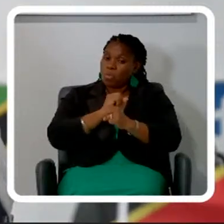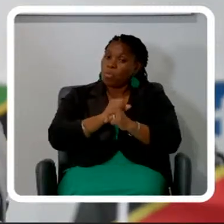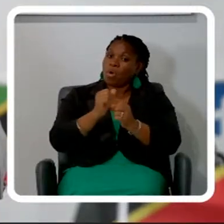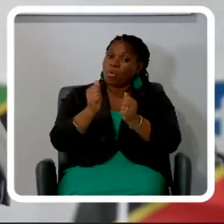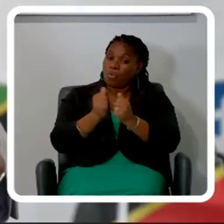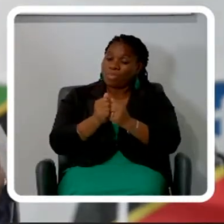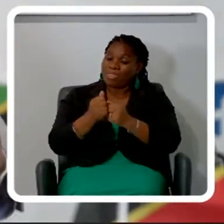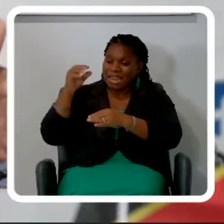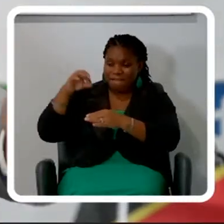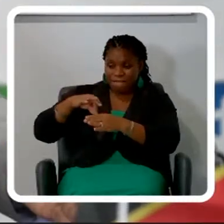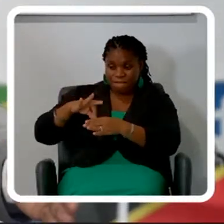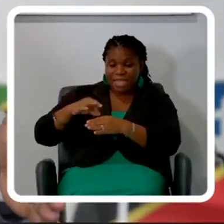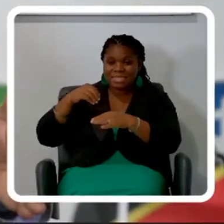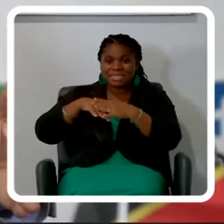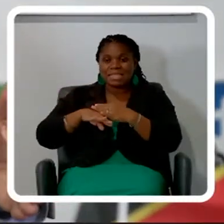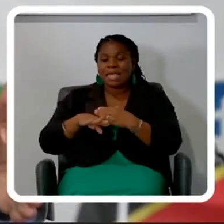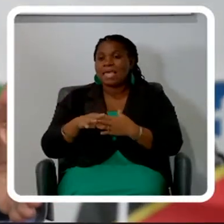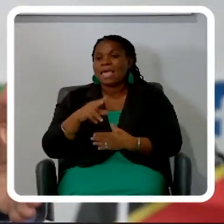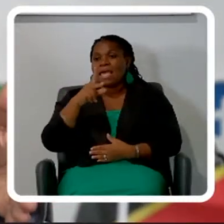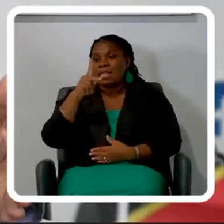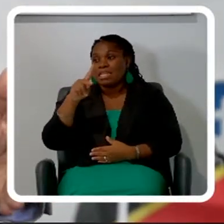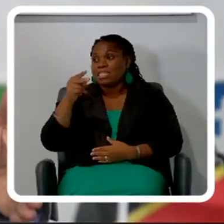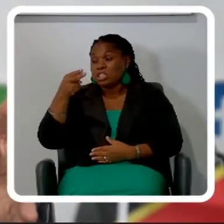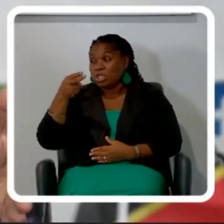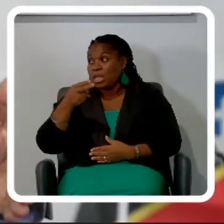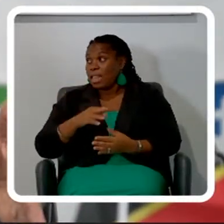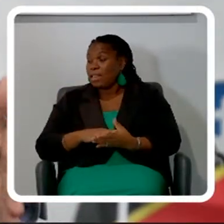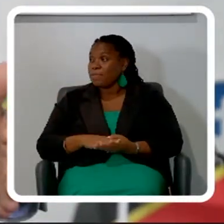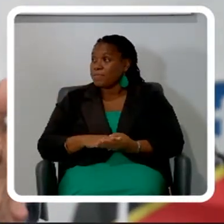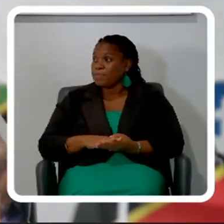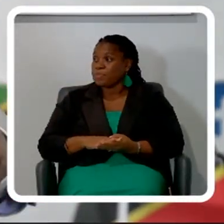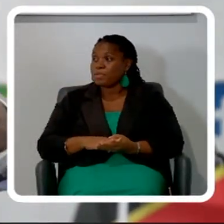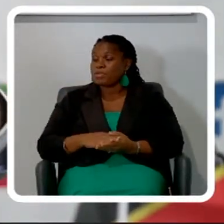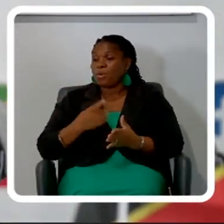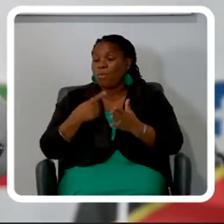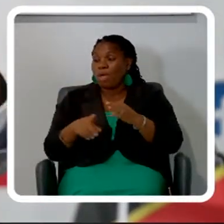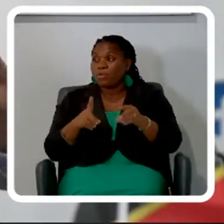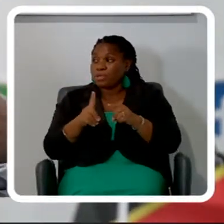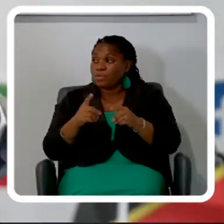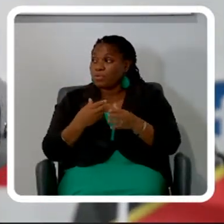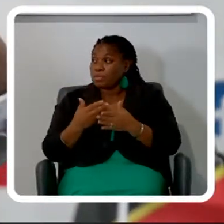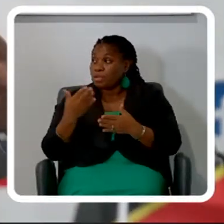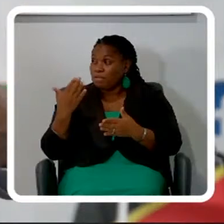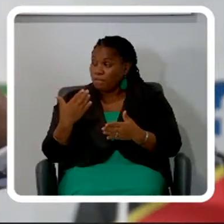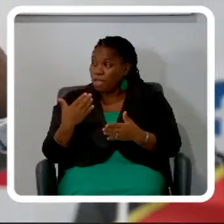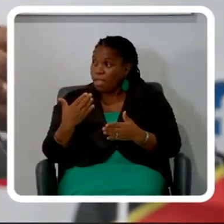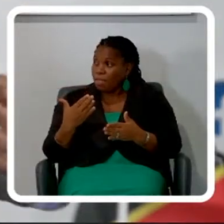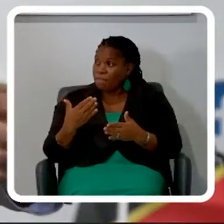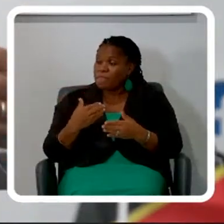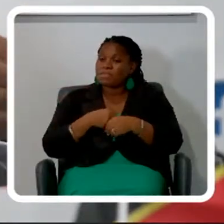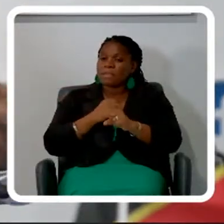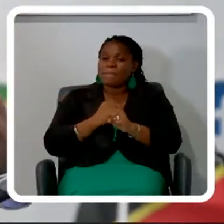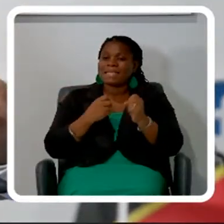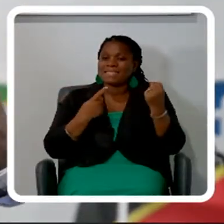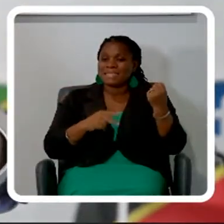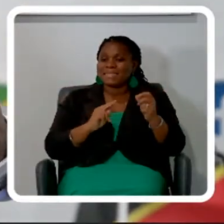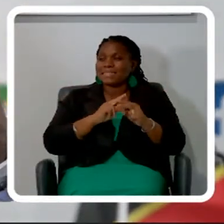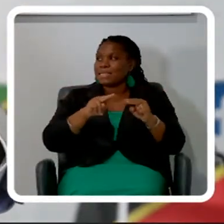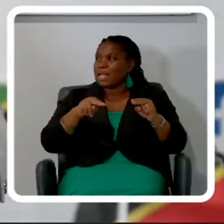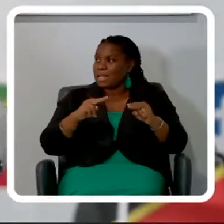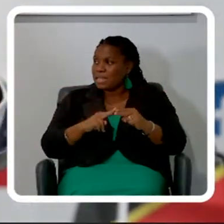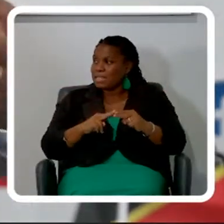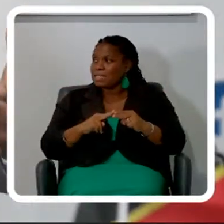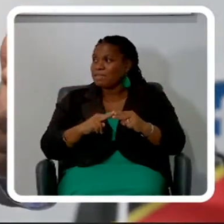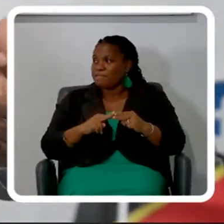investments. So I can say, based on our what we have done so far in making St. Kitts and Nevis